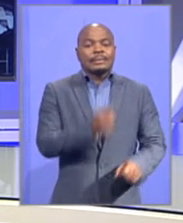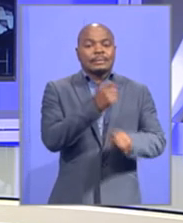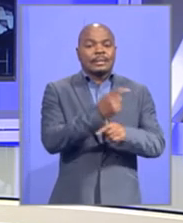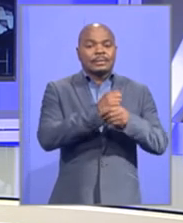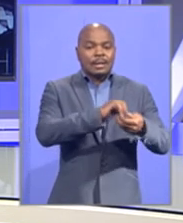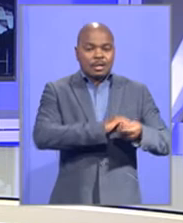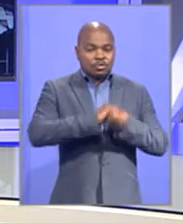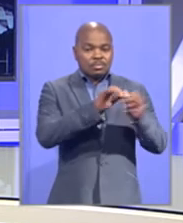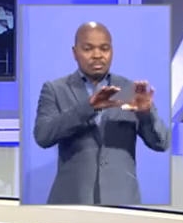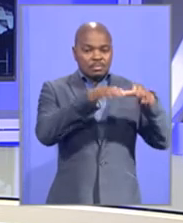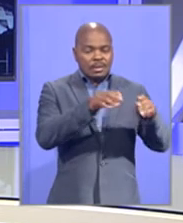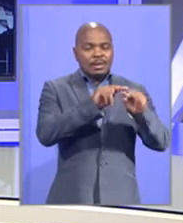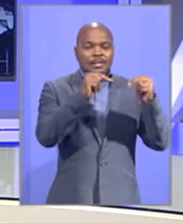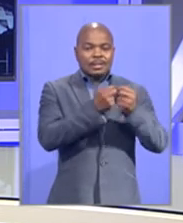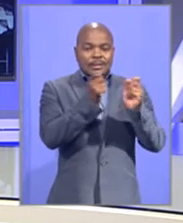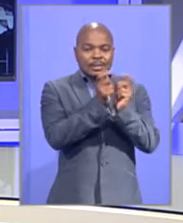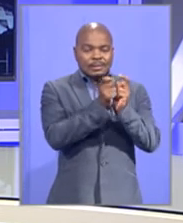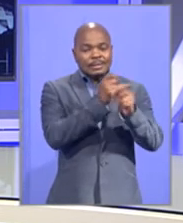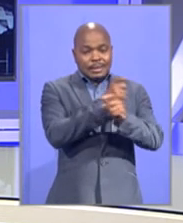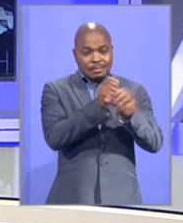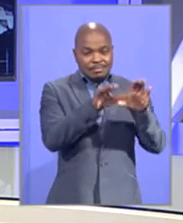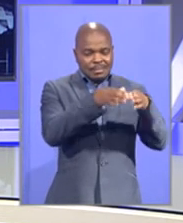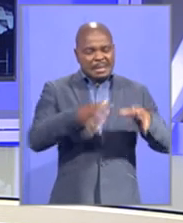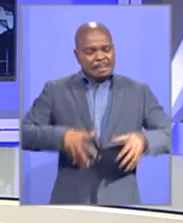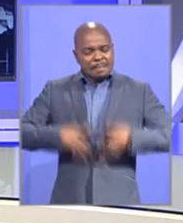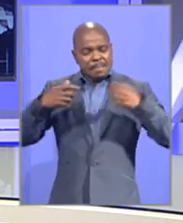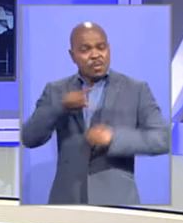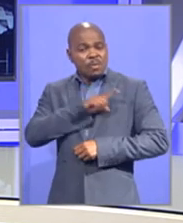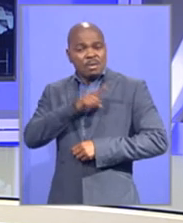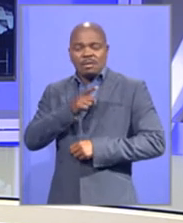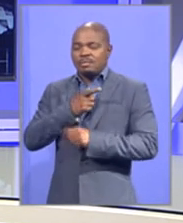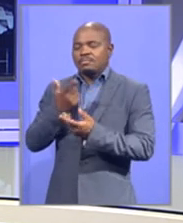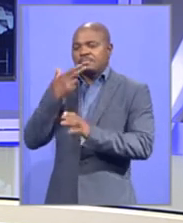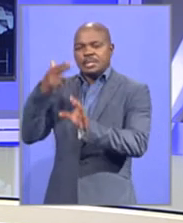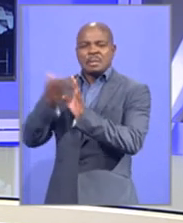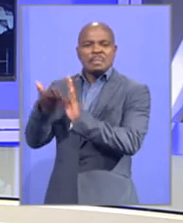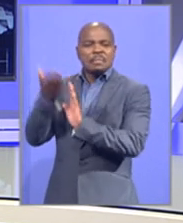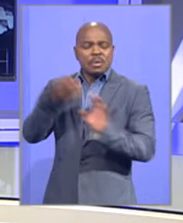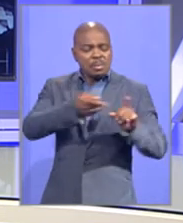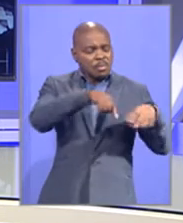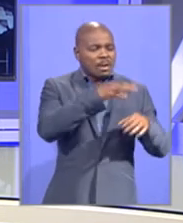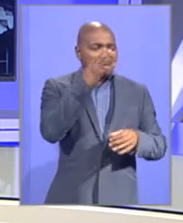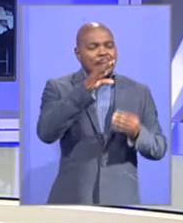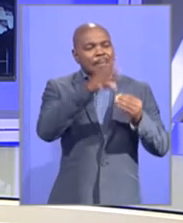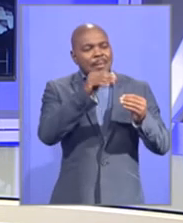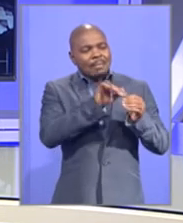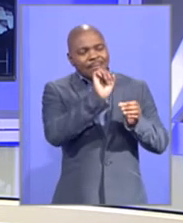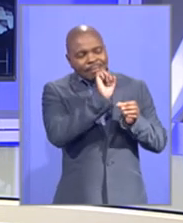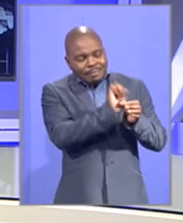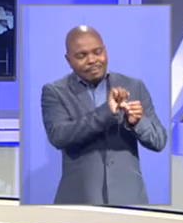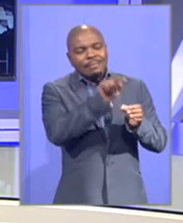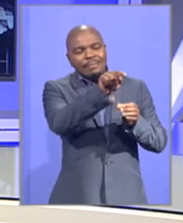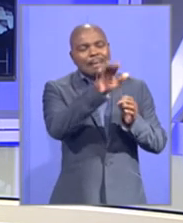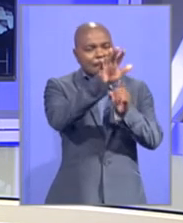di-taxi wa National Taxi Alliance o shakgaditswe ke go okediwa ga tlhwatlhwa ya lookwane. Mokgatlho wa re seno se tlile go baya kgatelelo mo malokong a